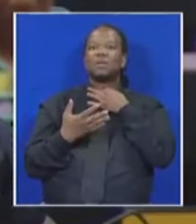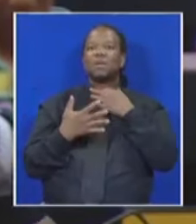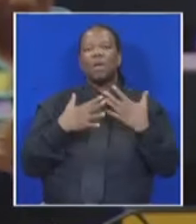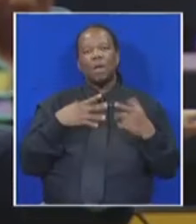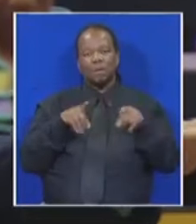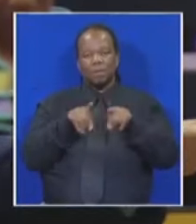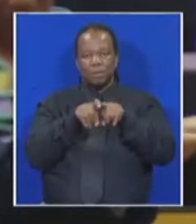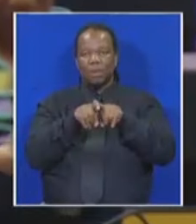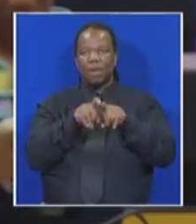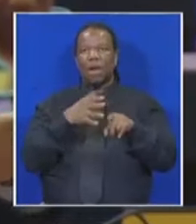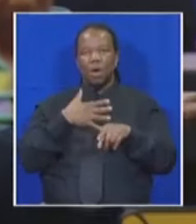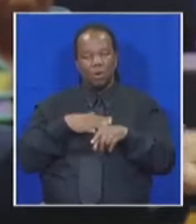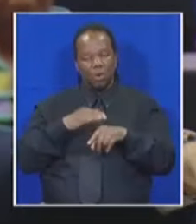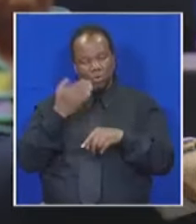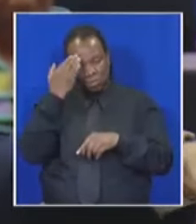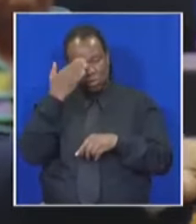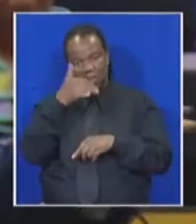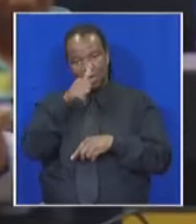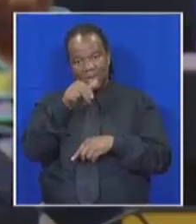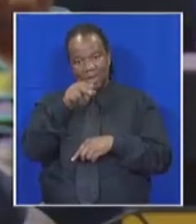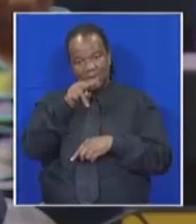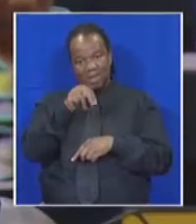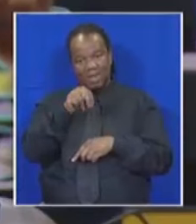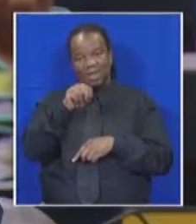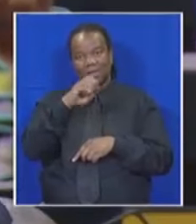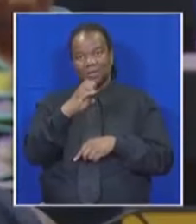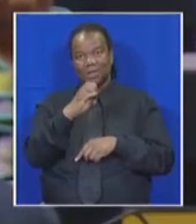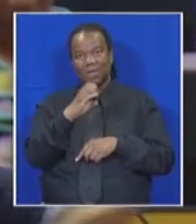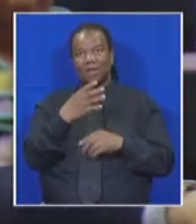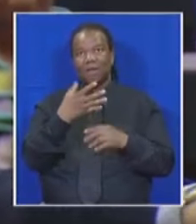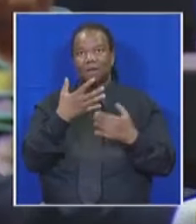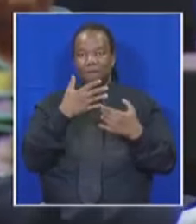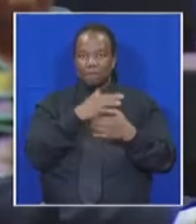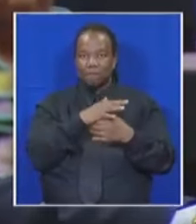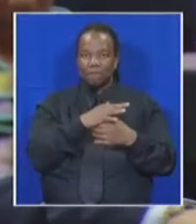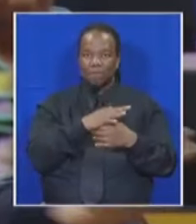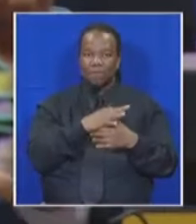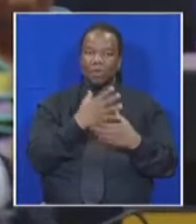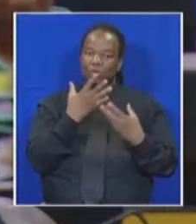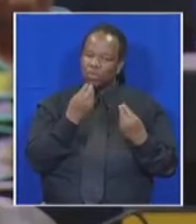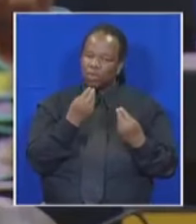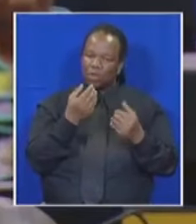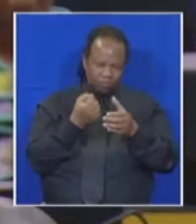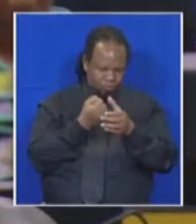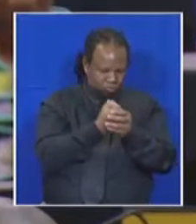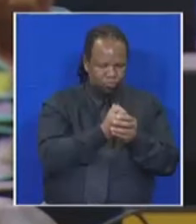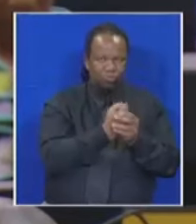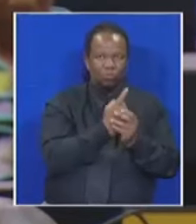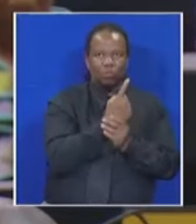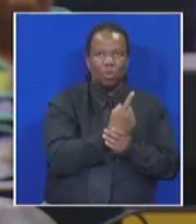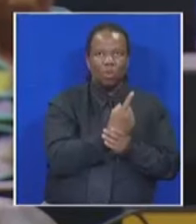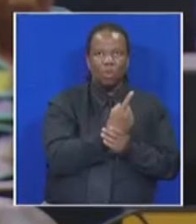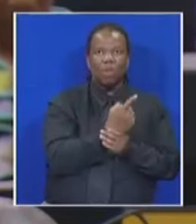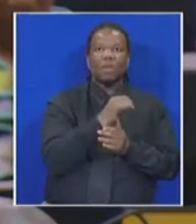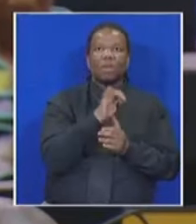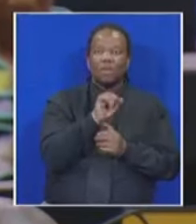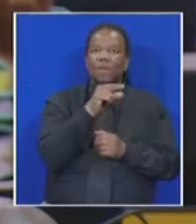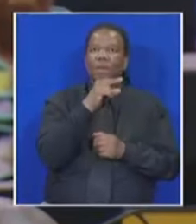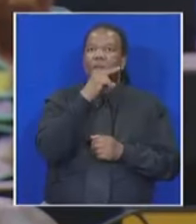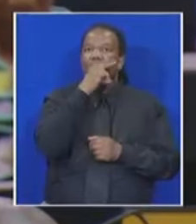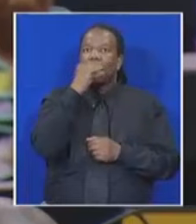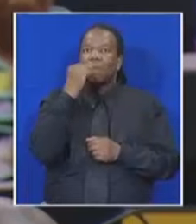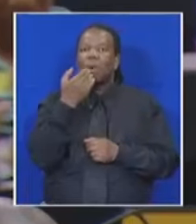the ANC has been very united and they've been very feisty today. Can we please get the name of the